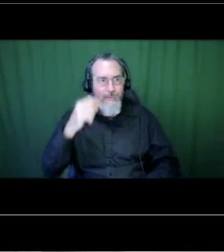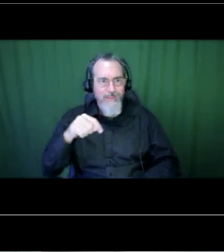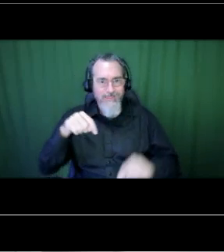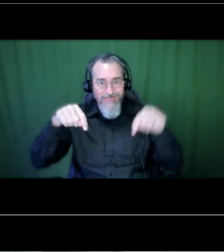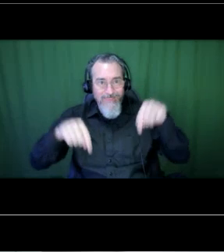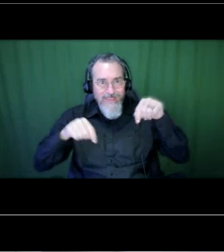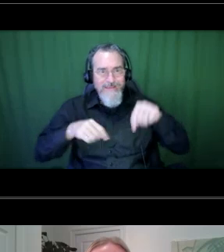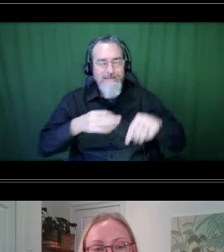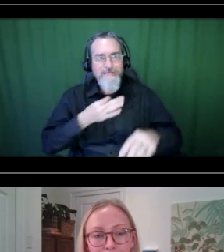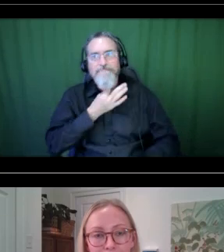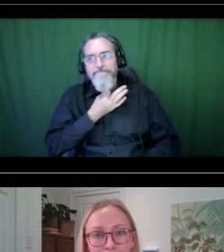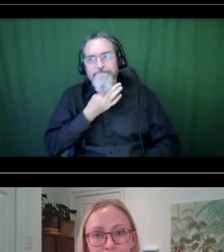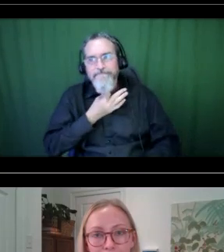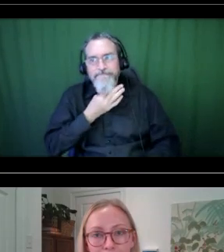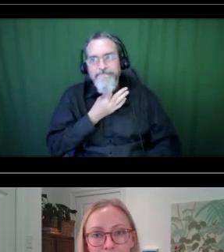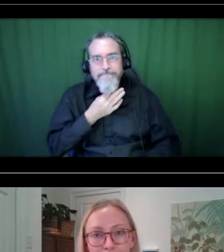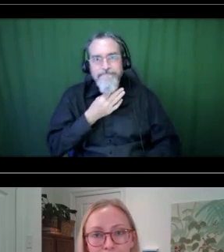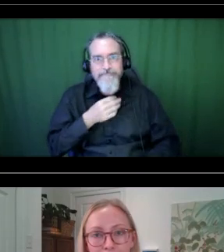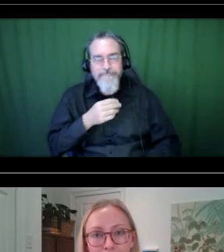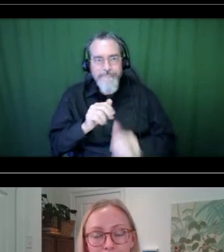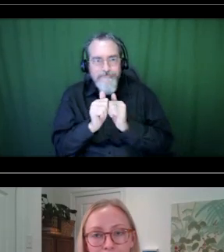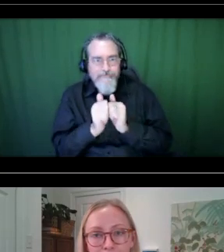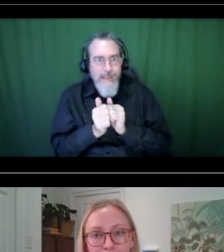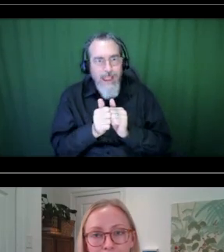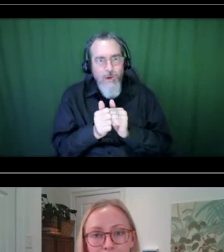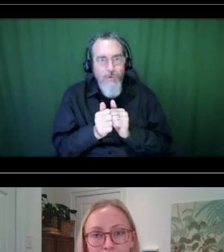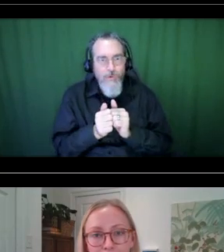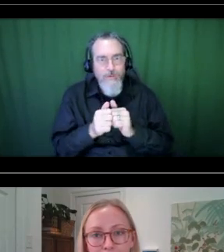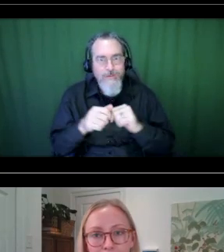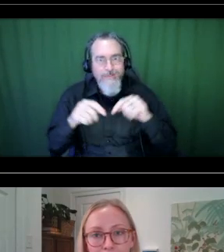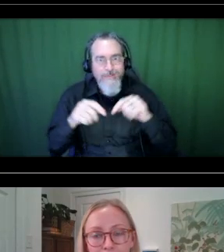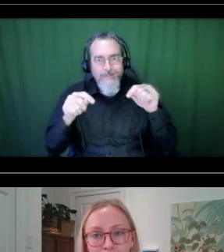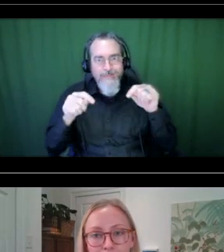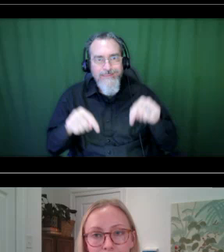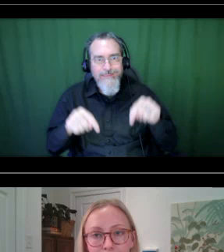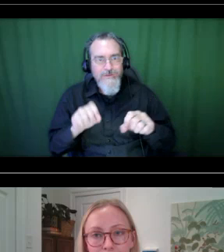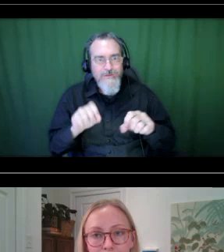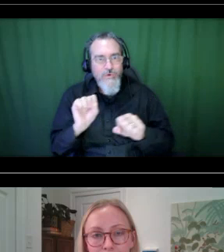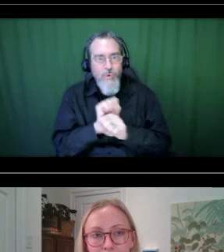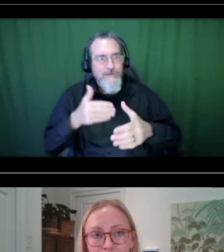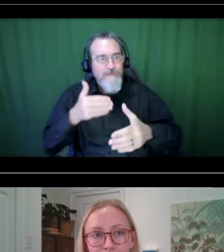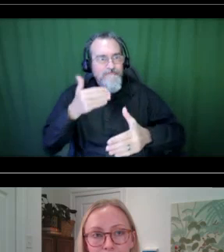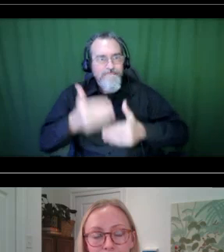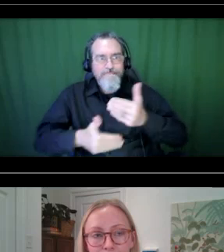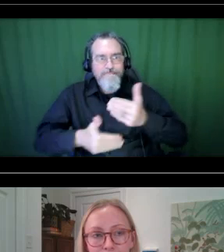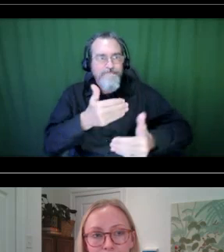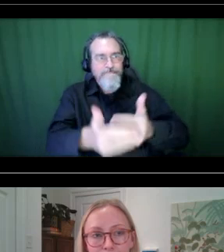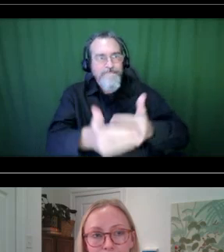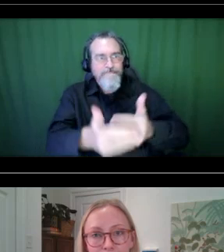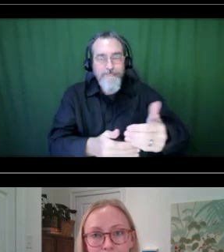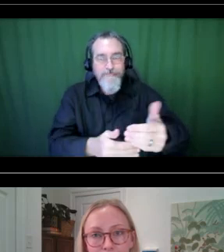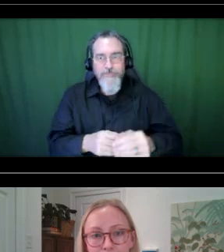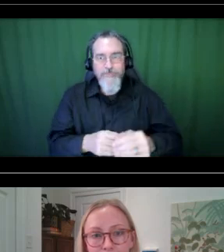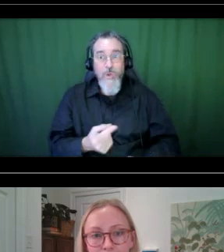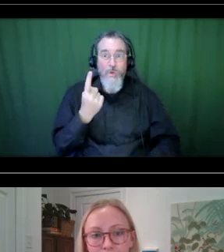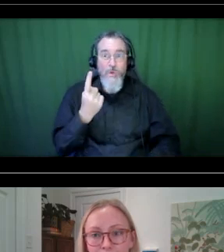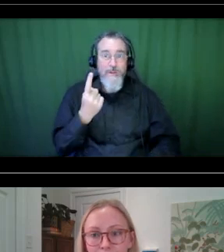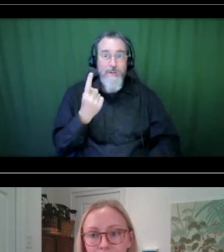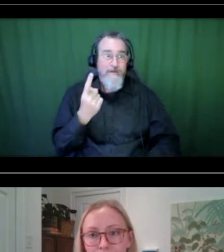this model of how climate ready workforce is advancing. But one of the key pieces of the sectoral partnership